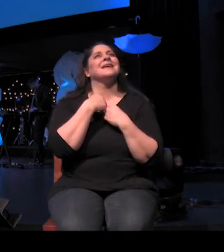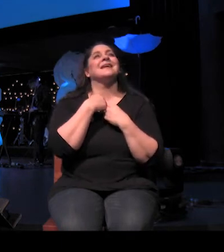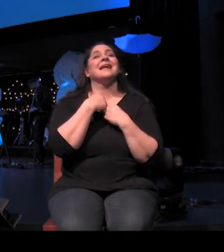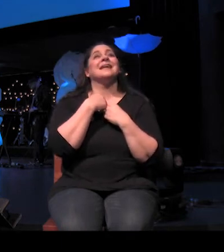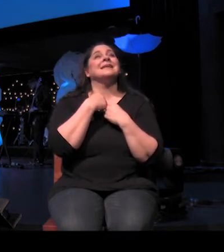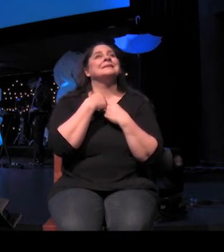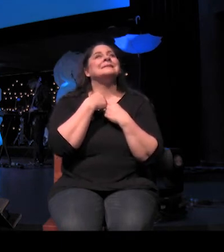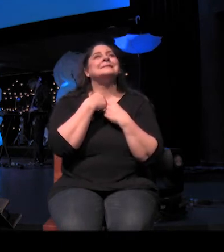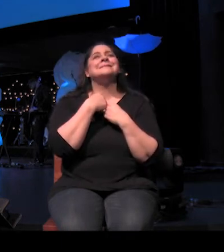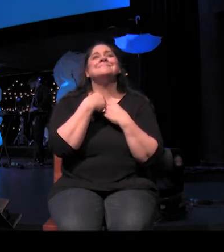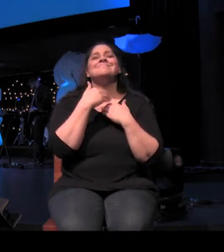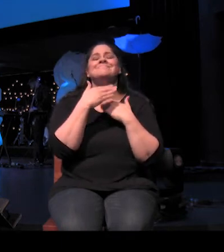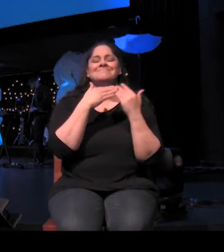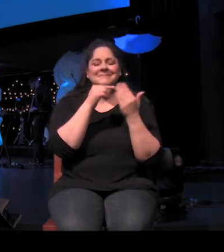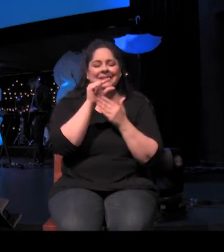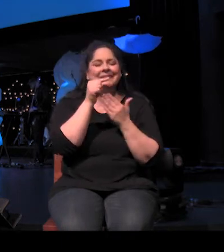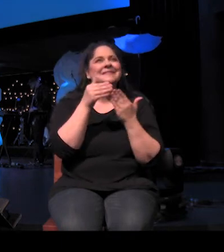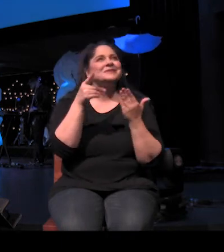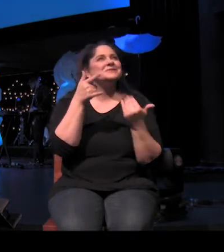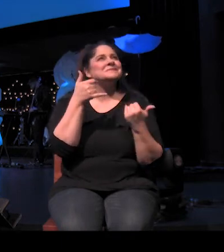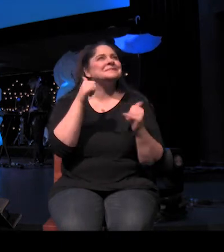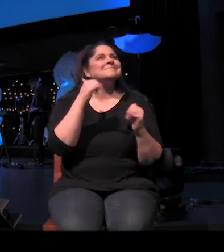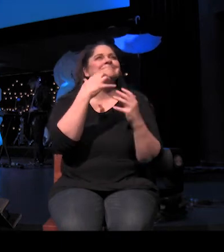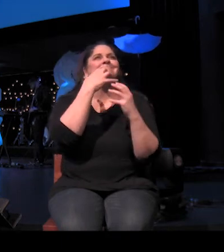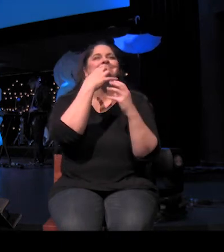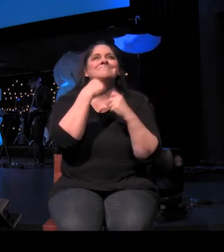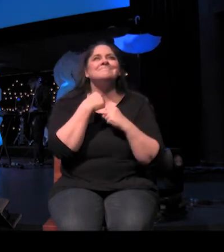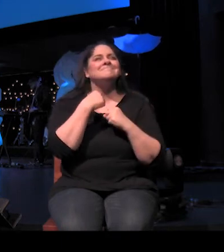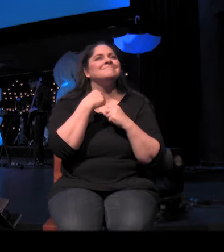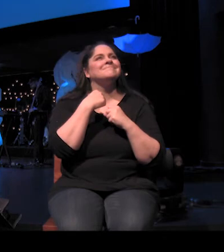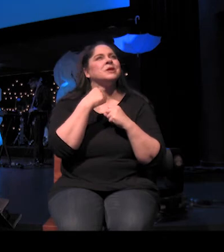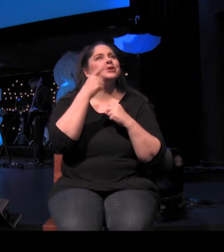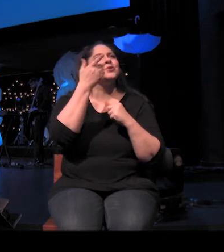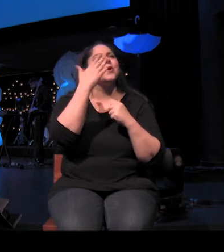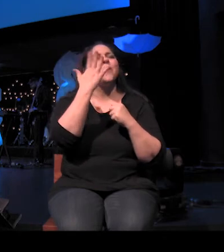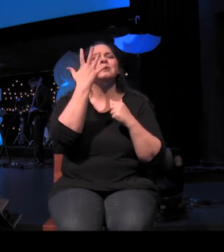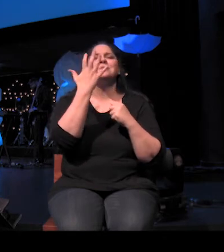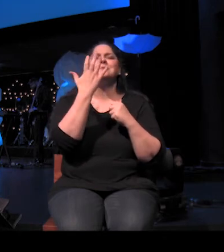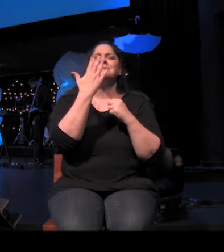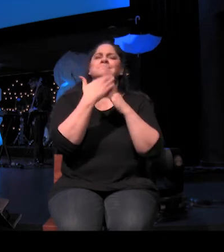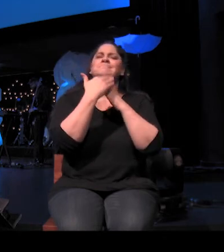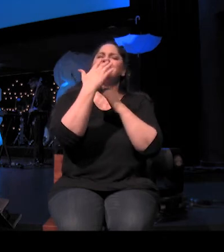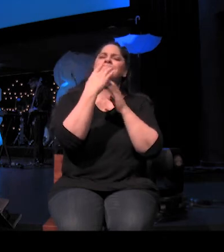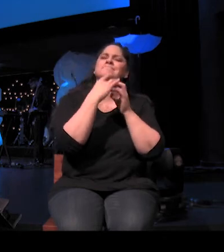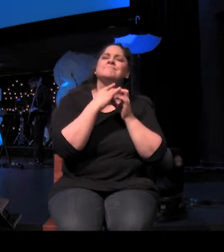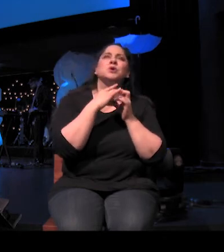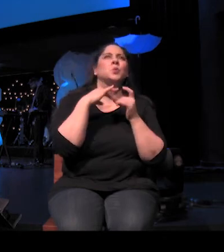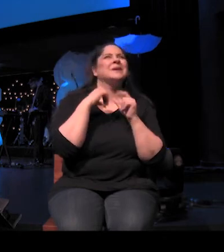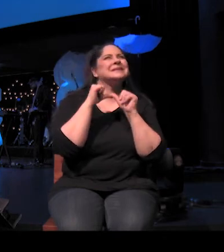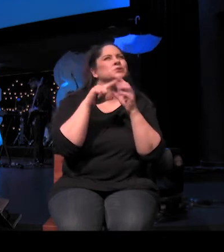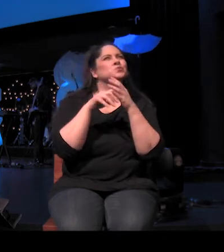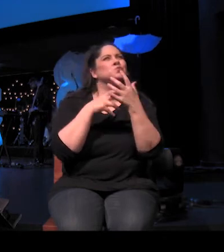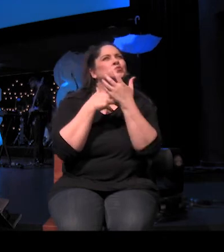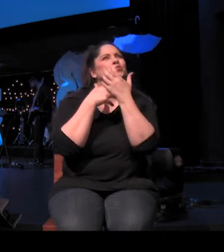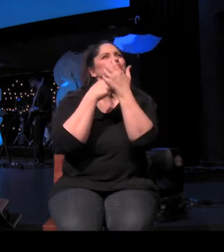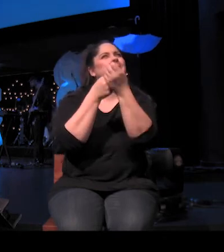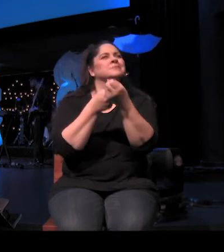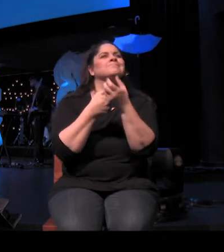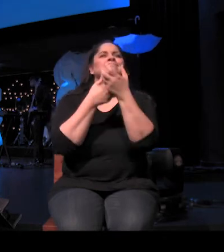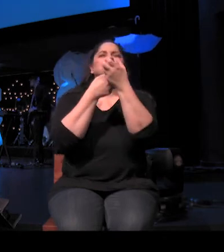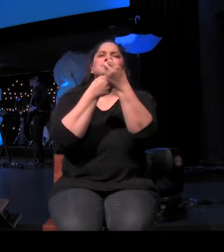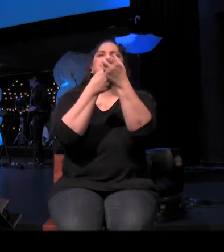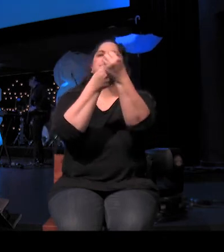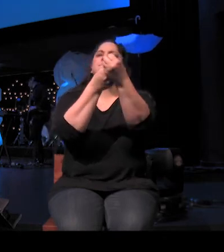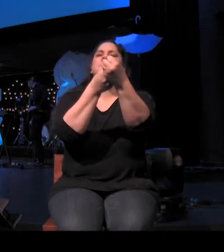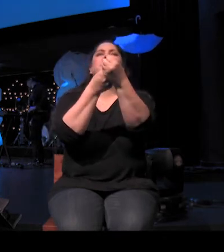even the smallest thing. Thank you that you're always calling us to you to trust you more. And this is just another way. And we